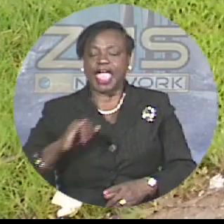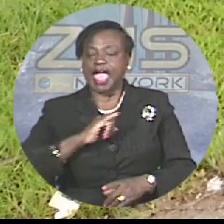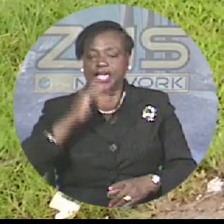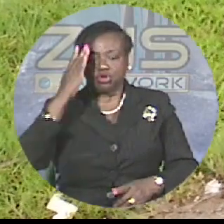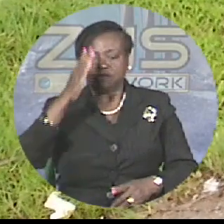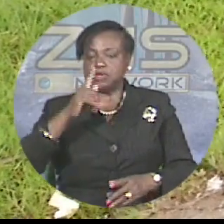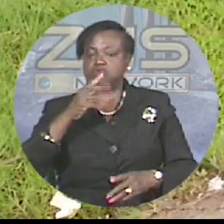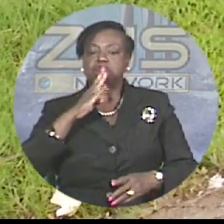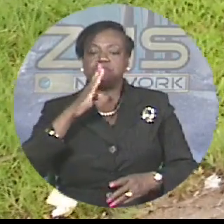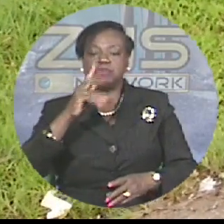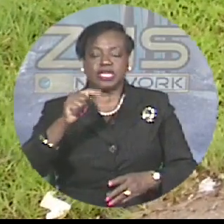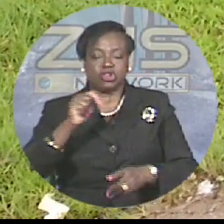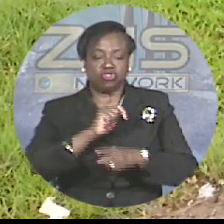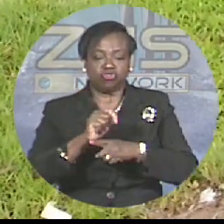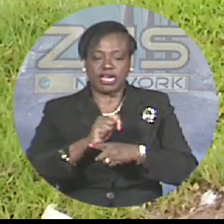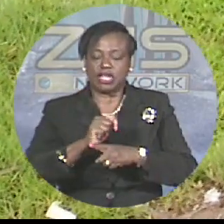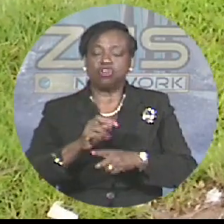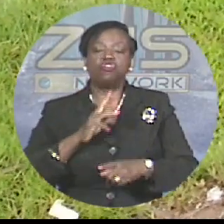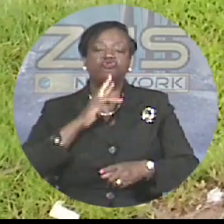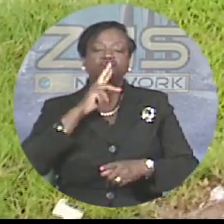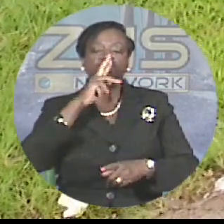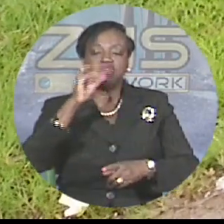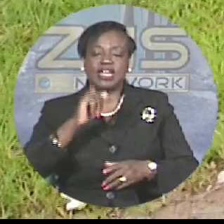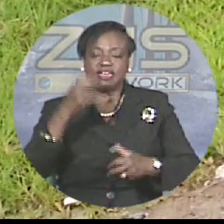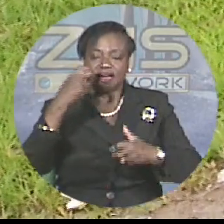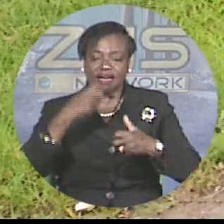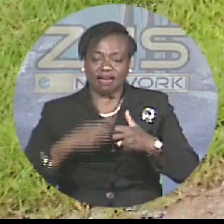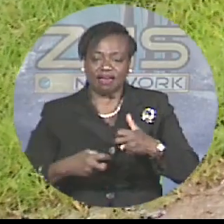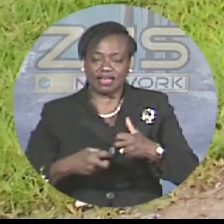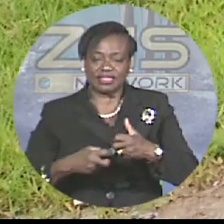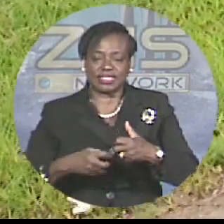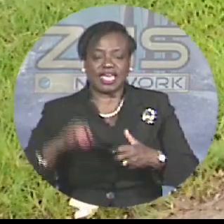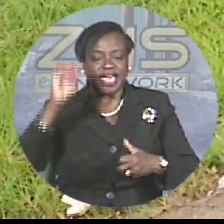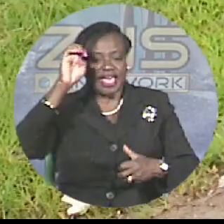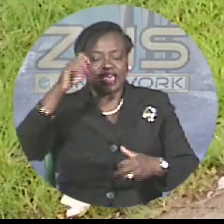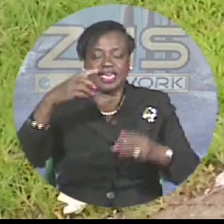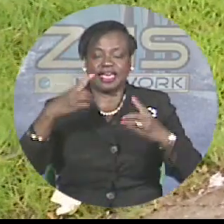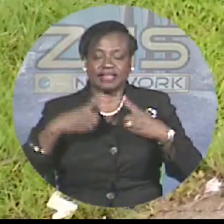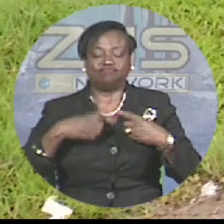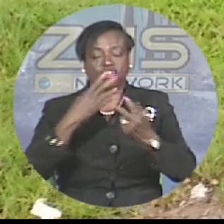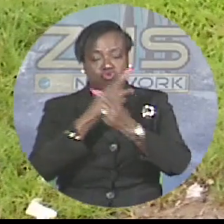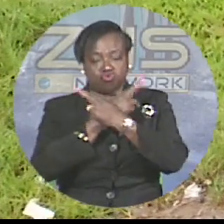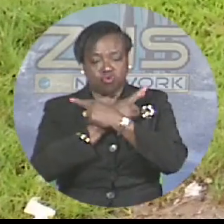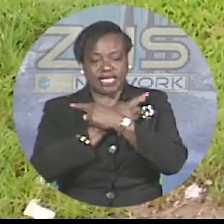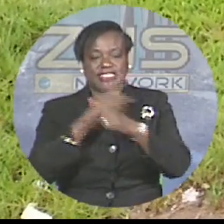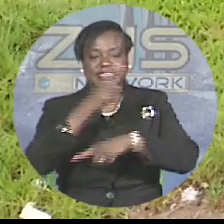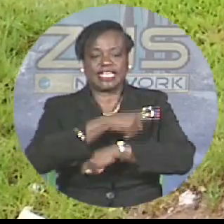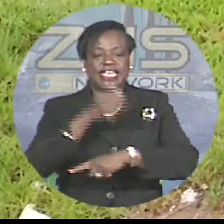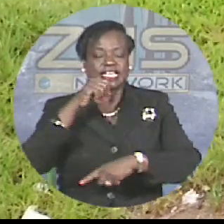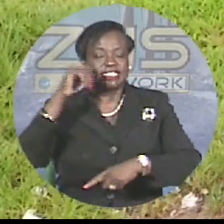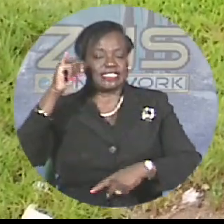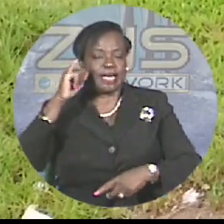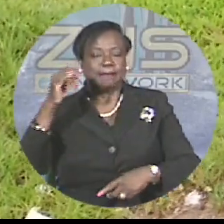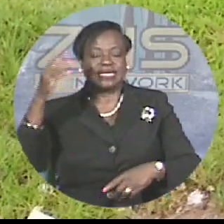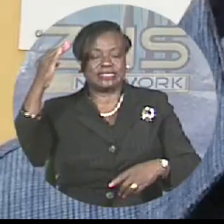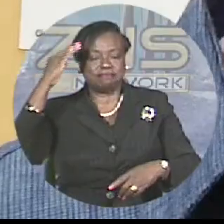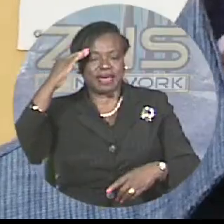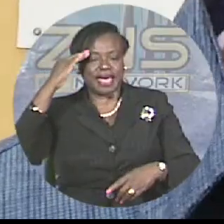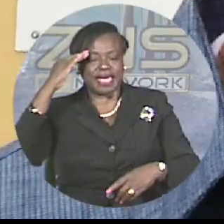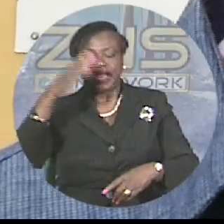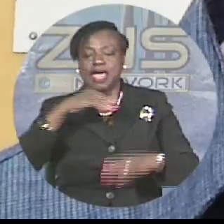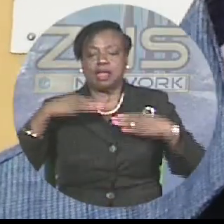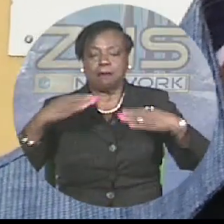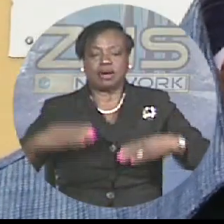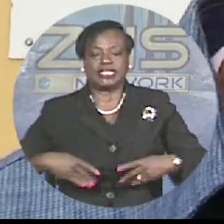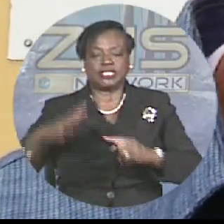He had a rest day on yesterday. He told me he had several interviews, but his mind is in gear, and his body is in top shape. I